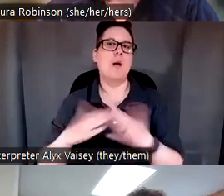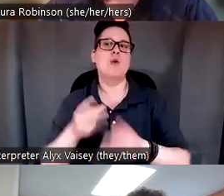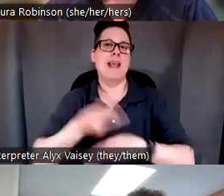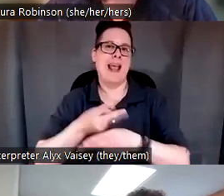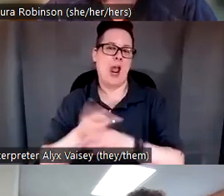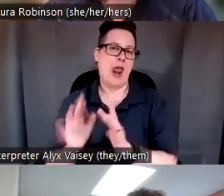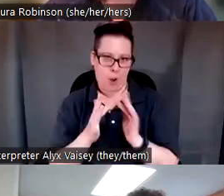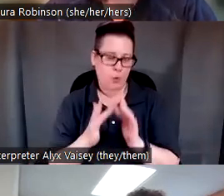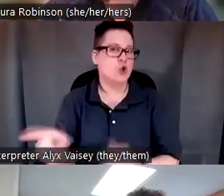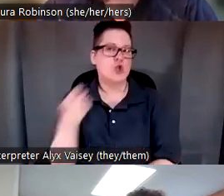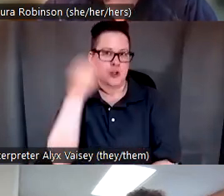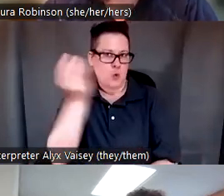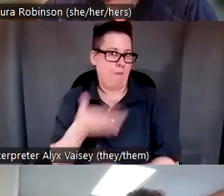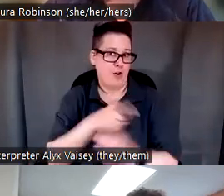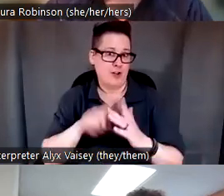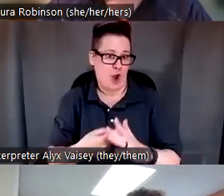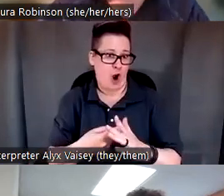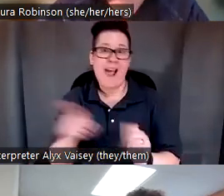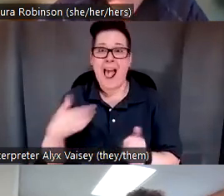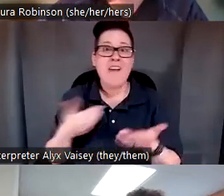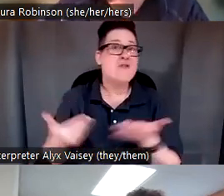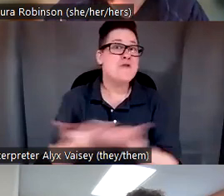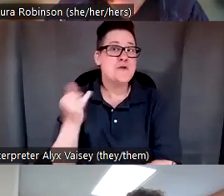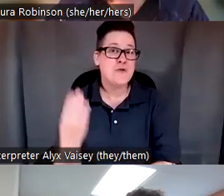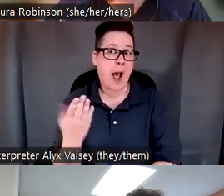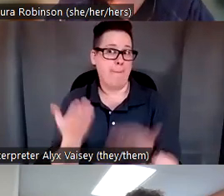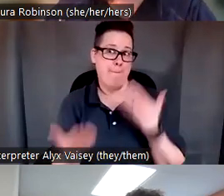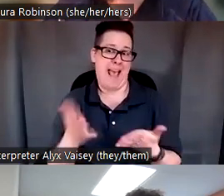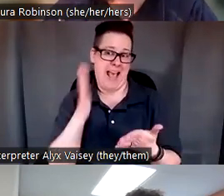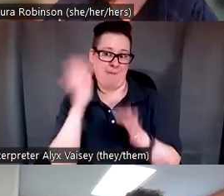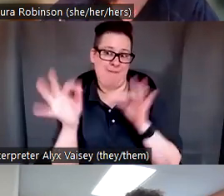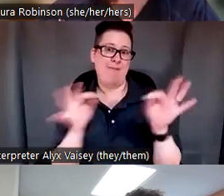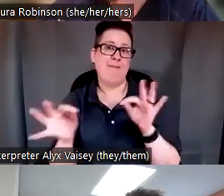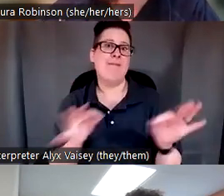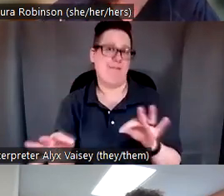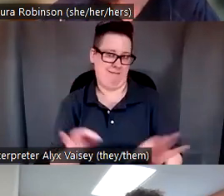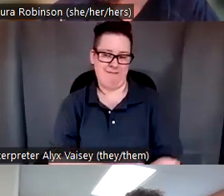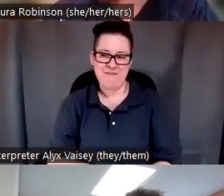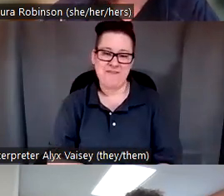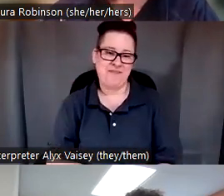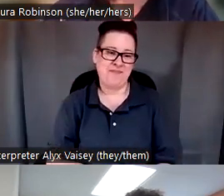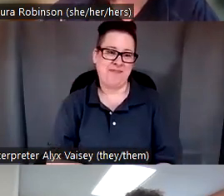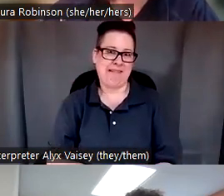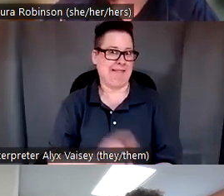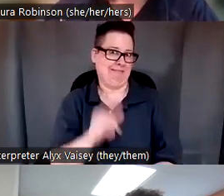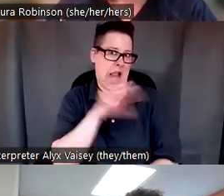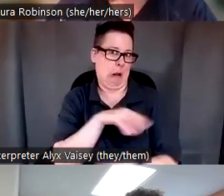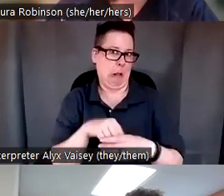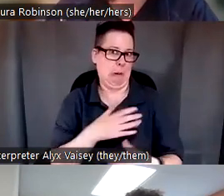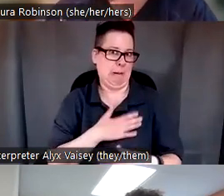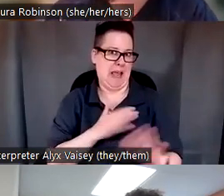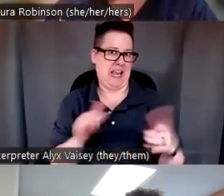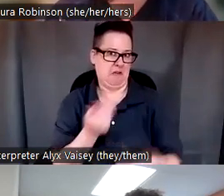she just told me before we started that she has a brand new job. So maybe she'll tell you about that as we start. So that's not included in my bio.